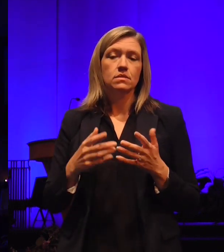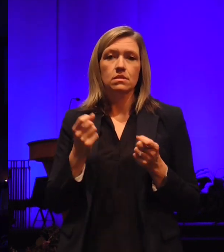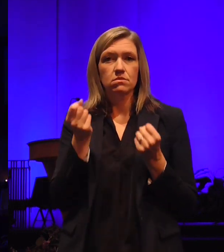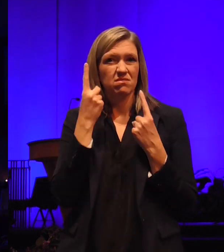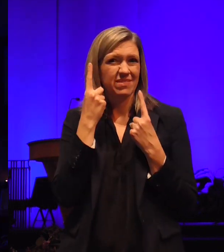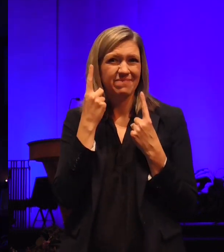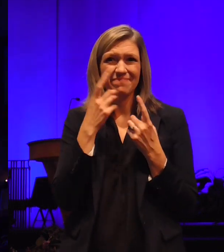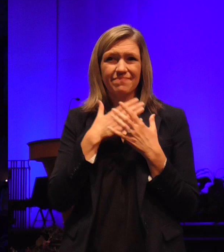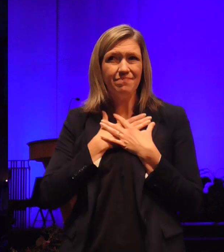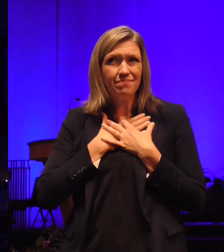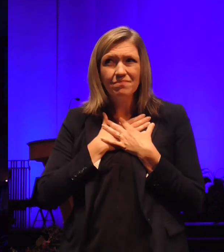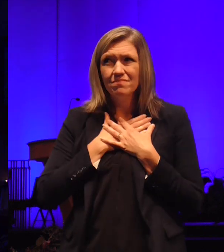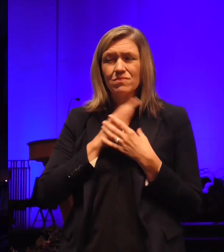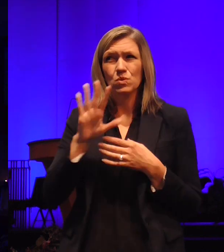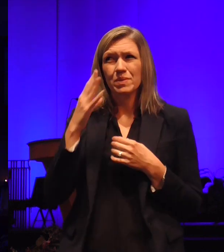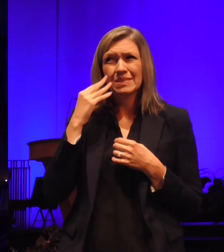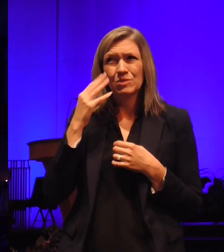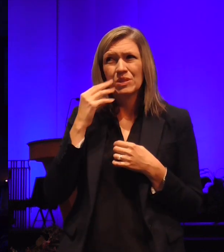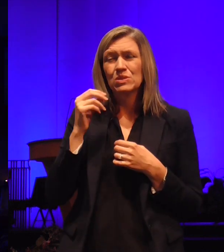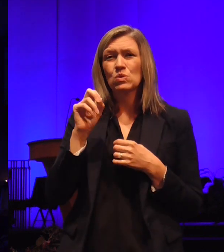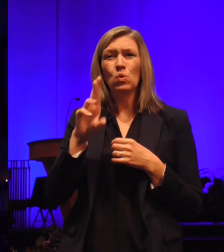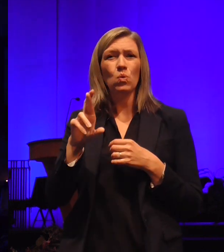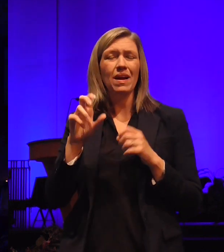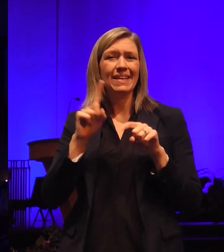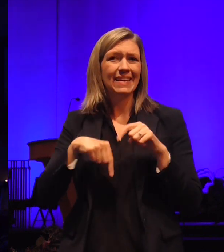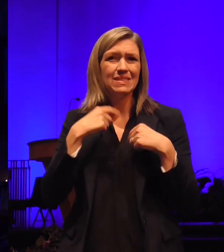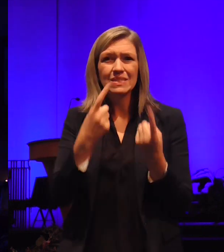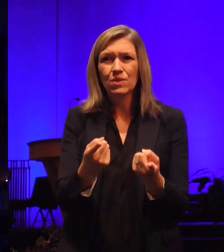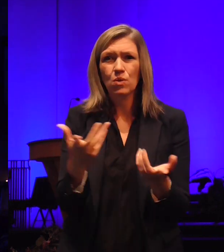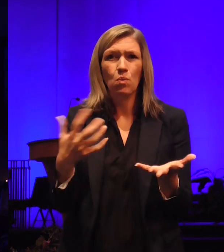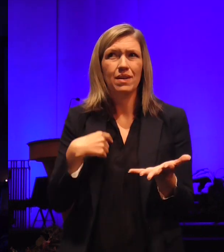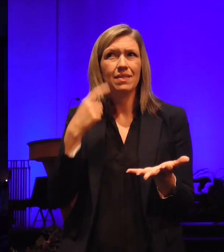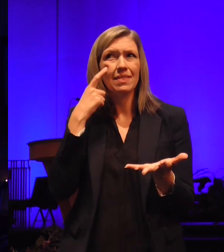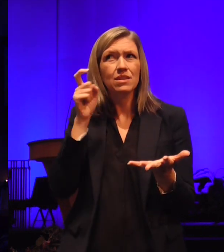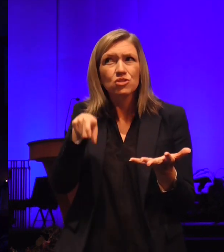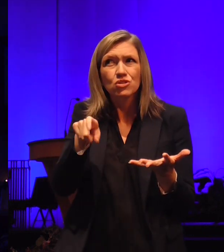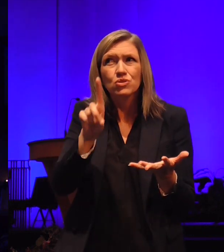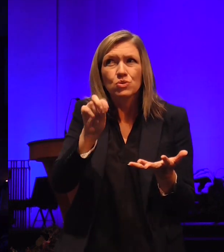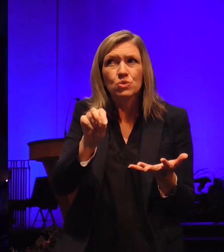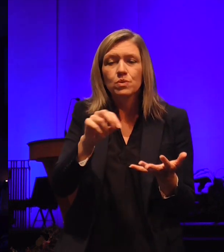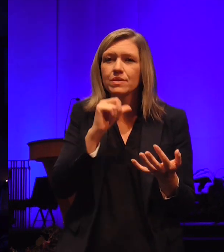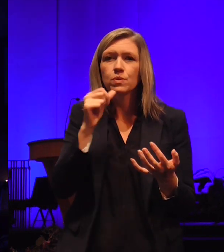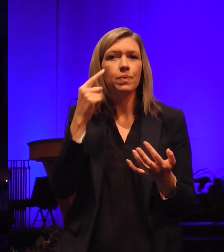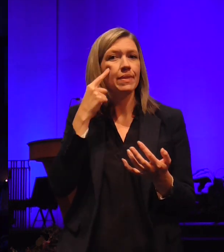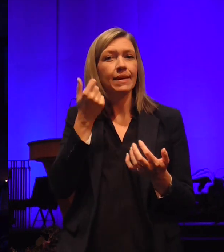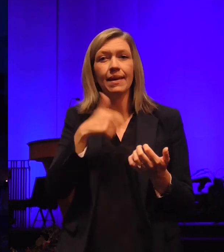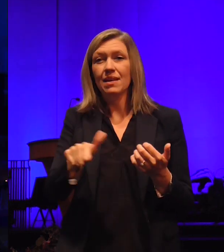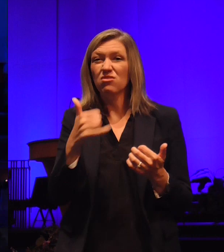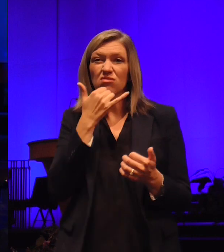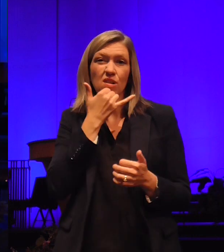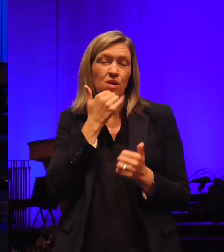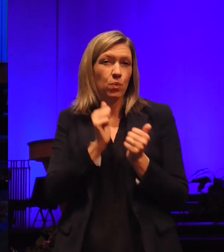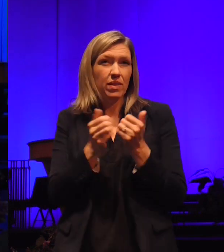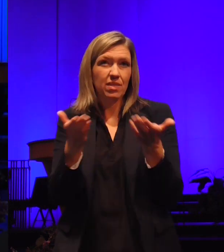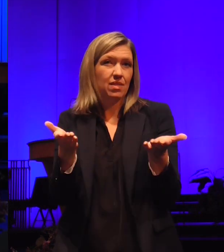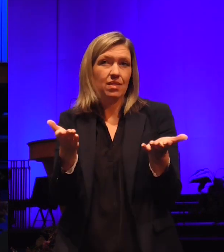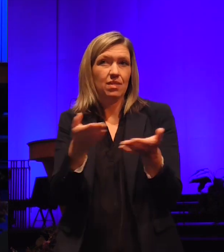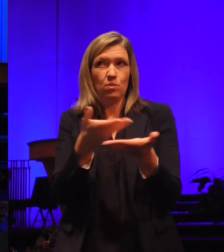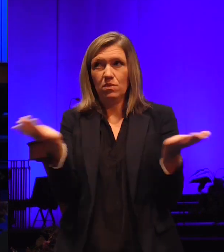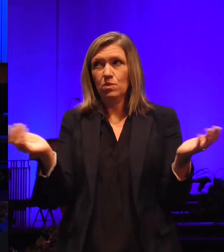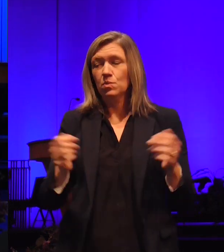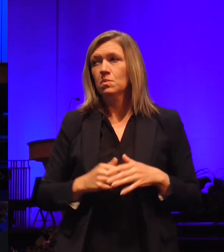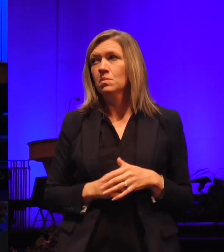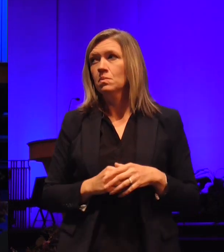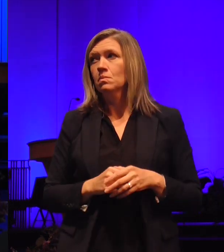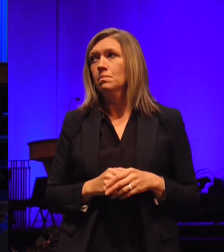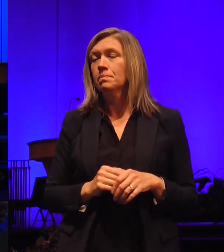what you're going through in order to prescribe what I think you ought to do, because I don't think there's anything wrong with you.